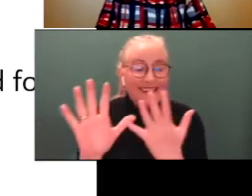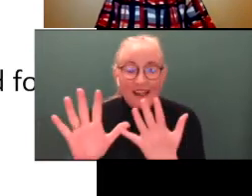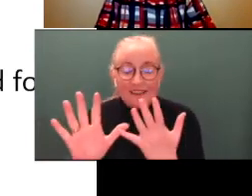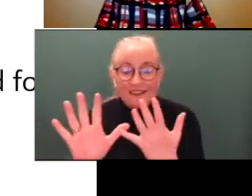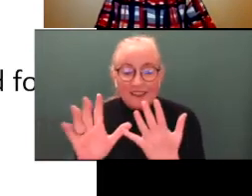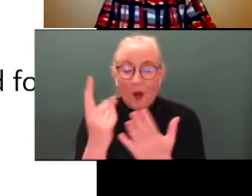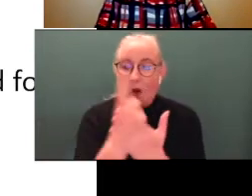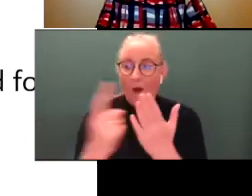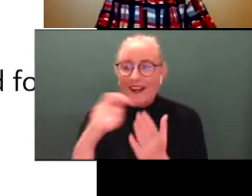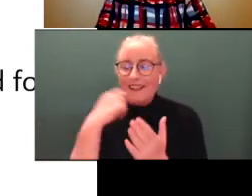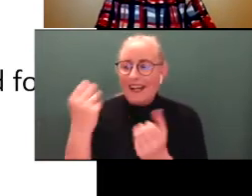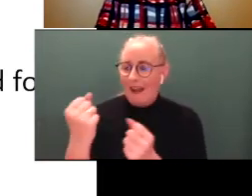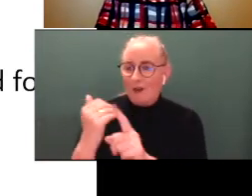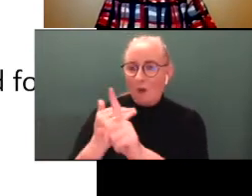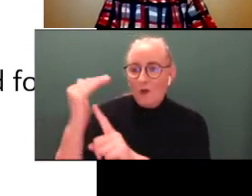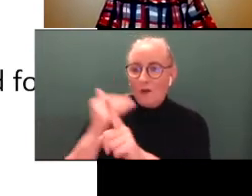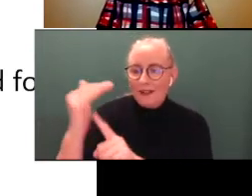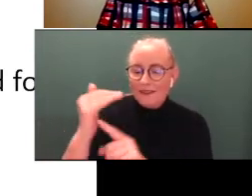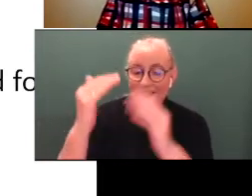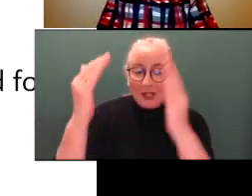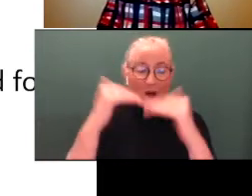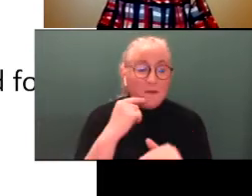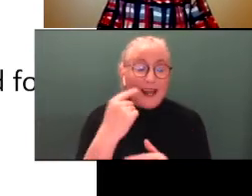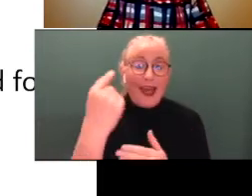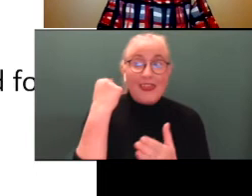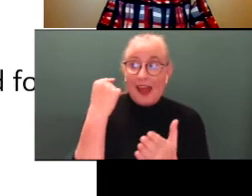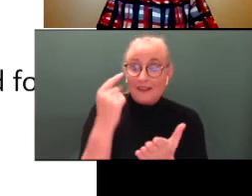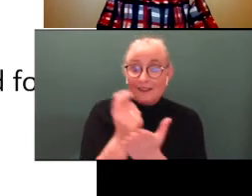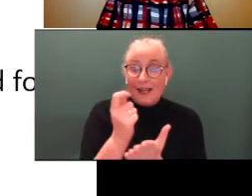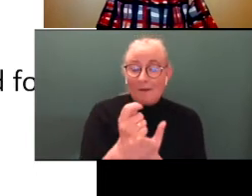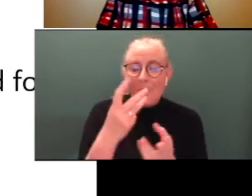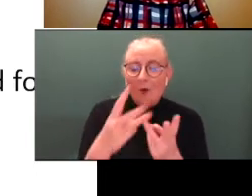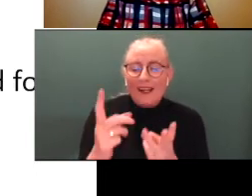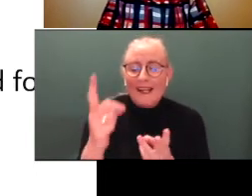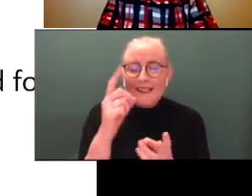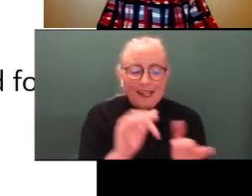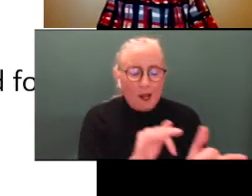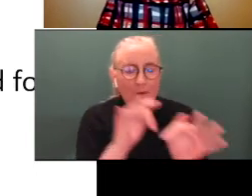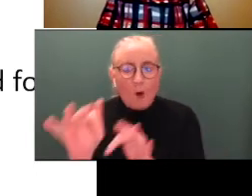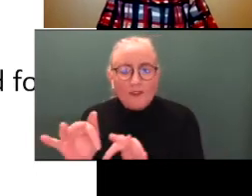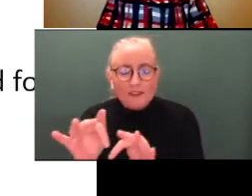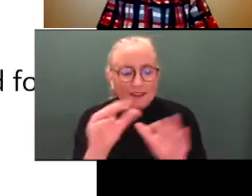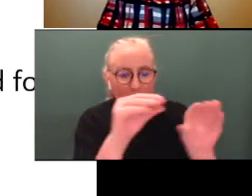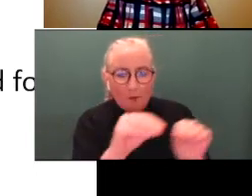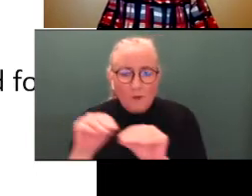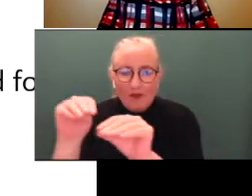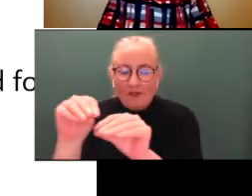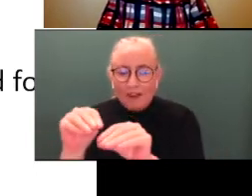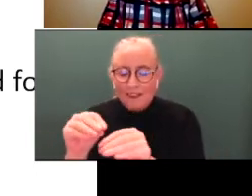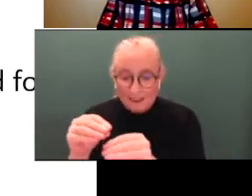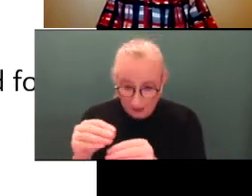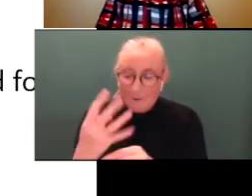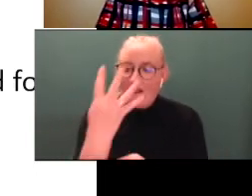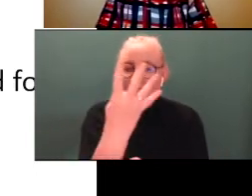recording improvements in this area. At the time that we did the post-transition interviews, less than